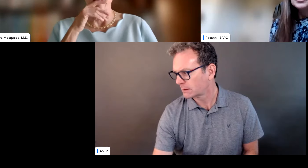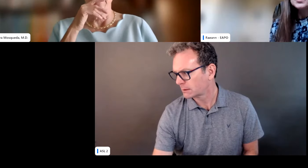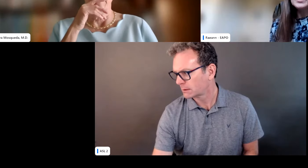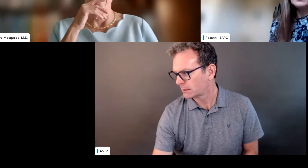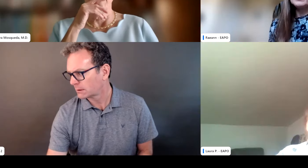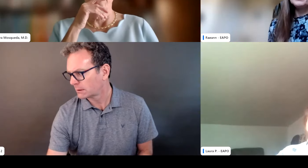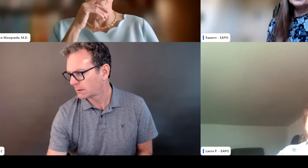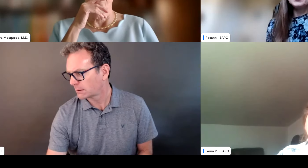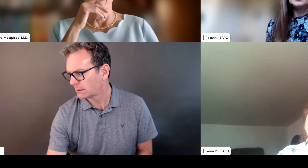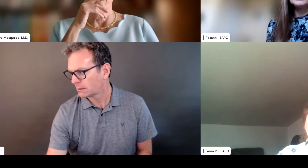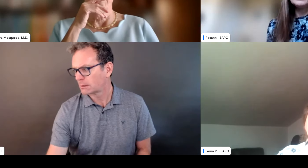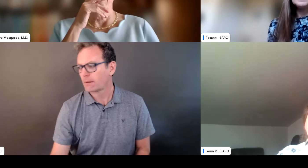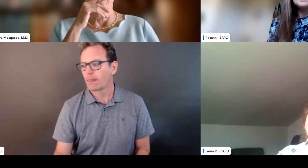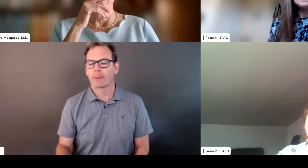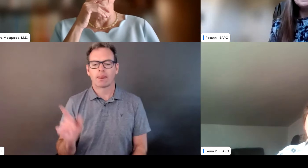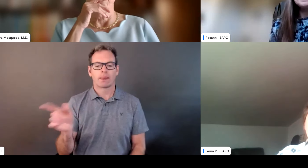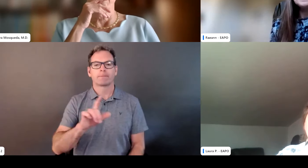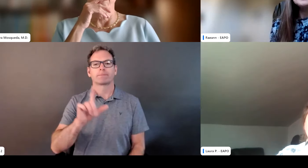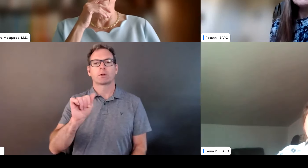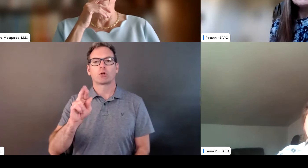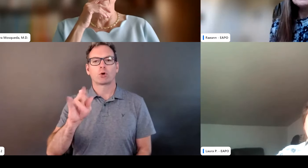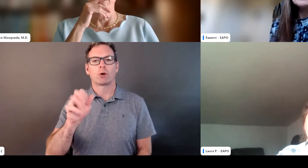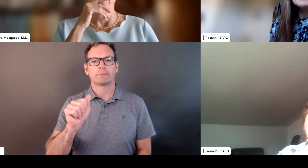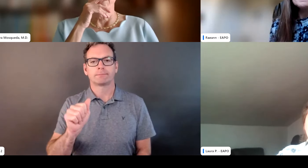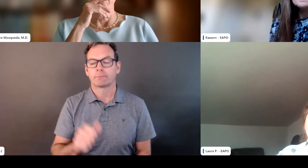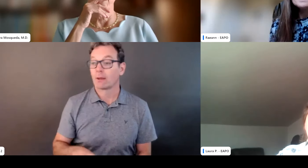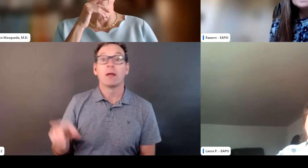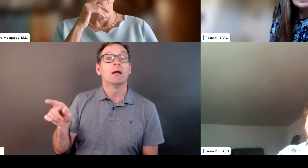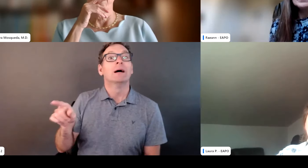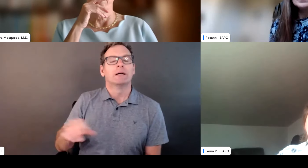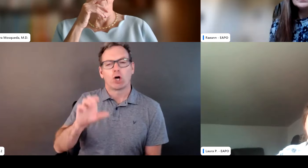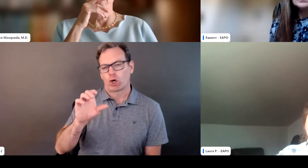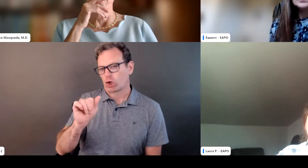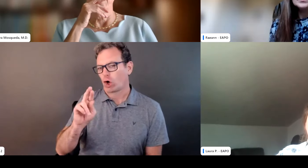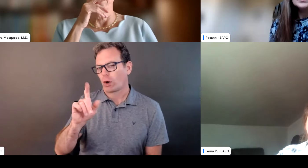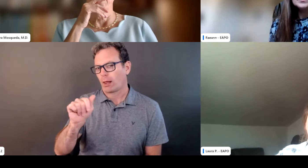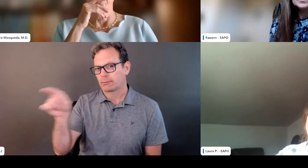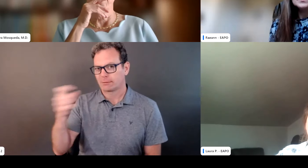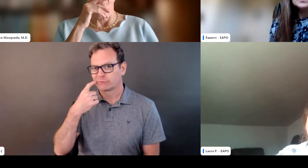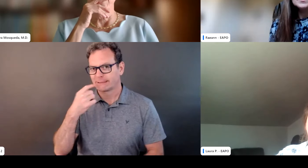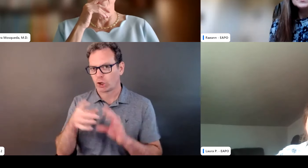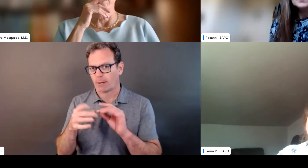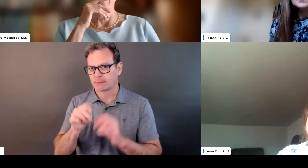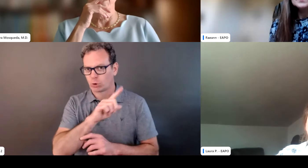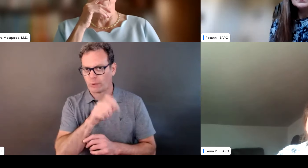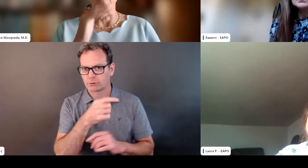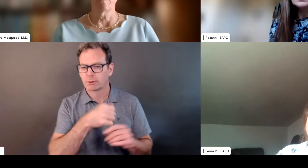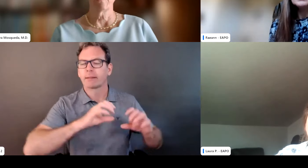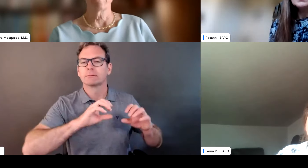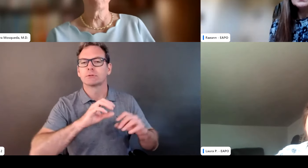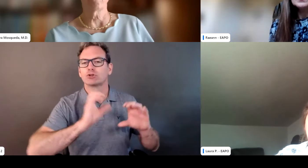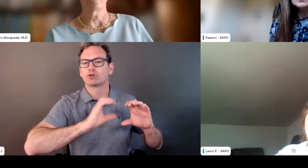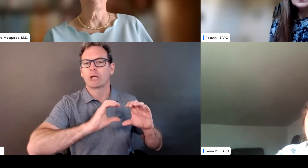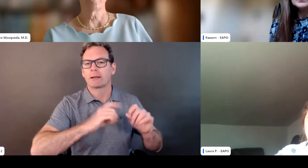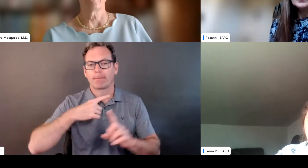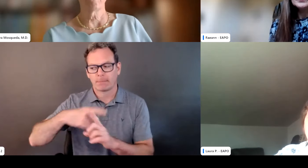So while we're just waiting, if it might give you a little bit more insight. Carla had also posted this question in the chat box as well. And